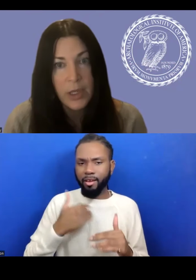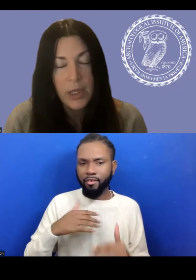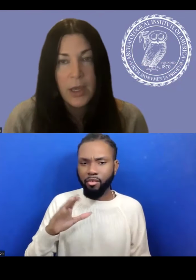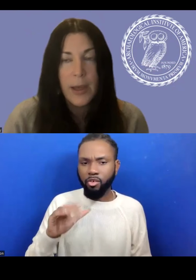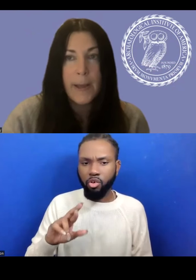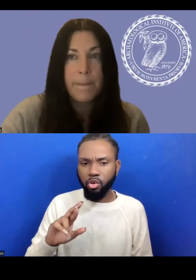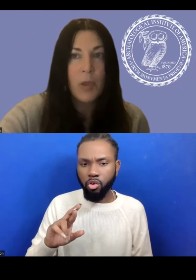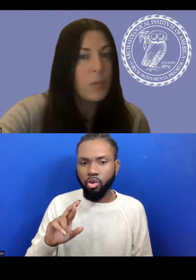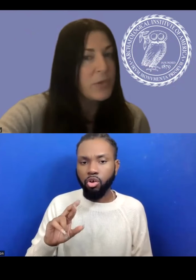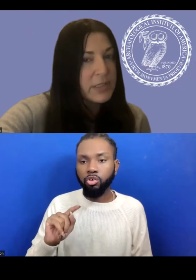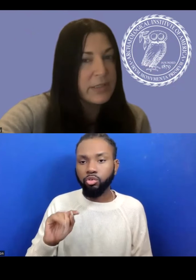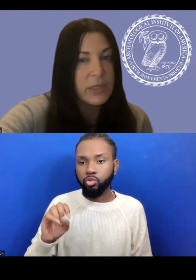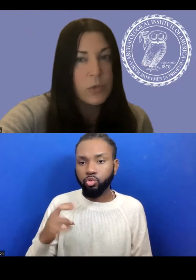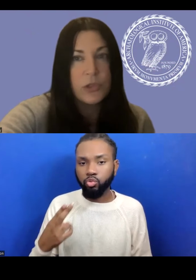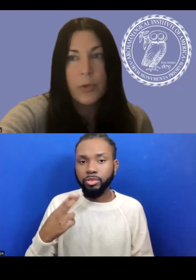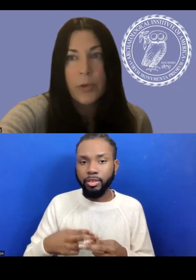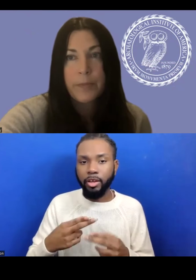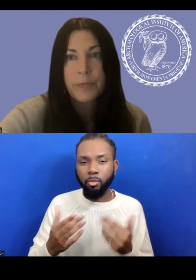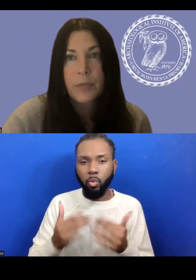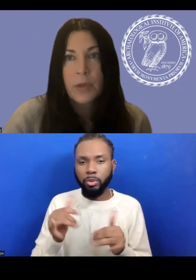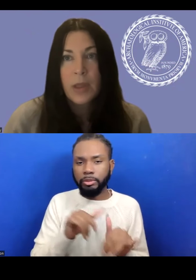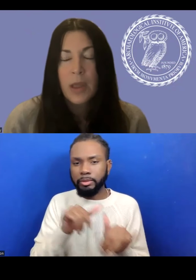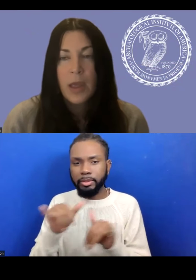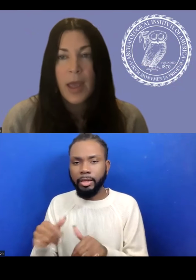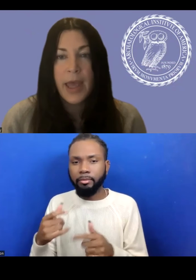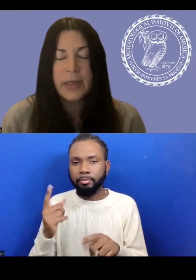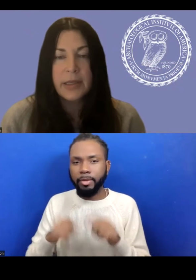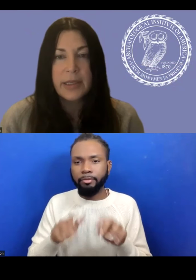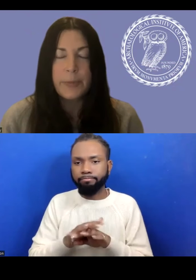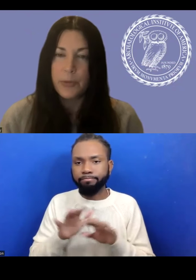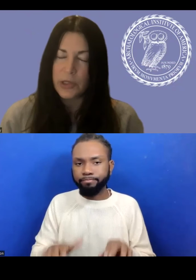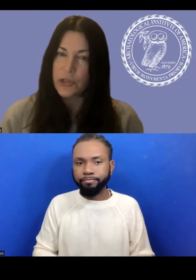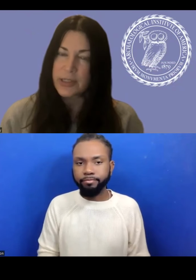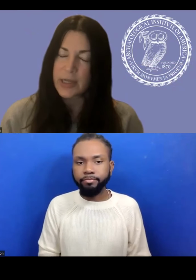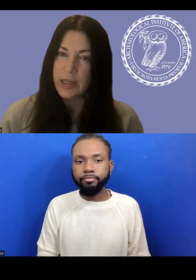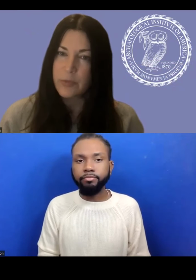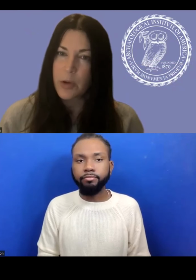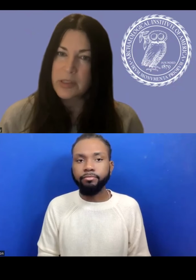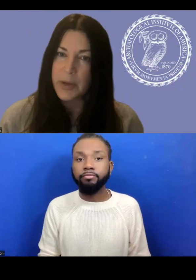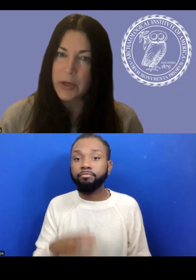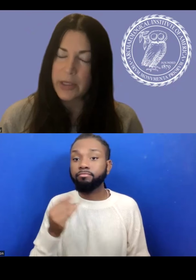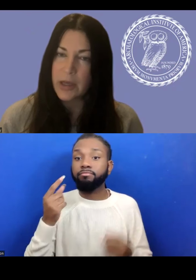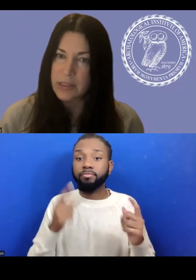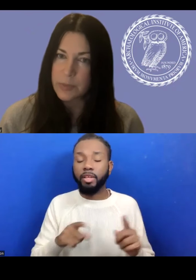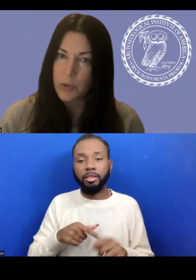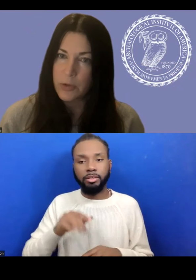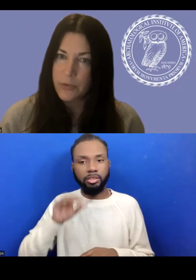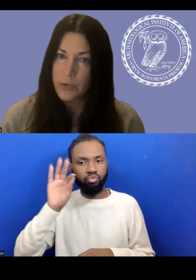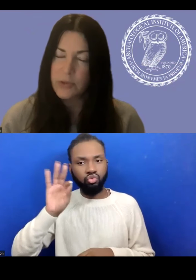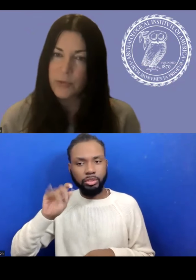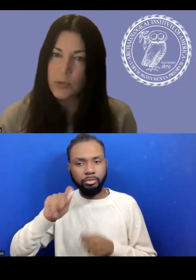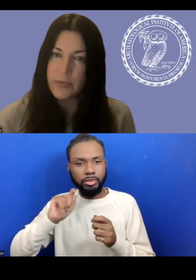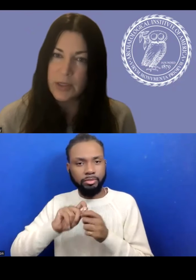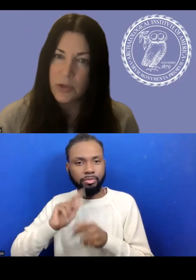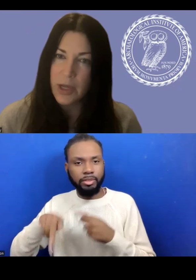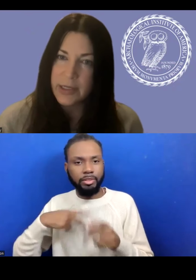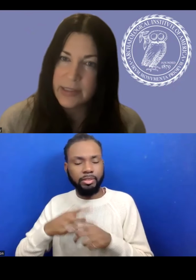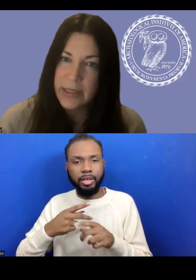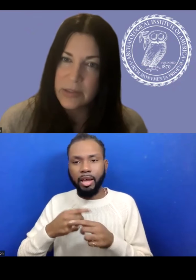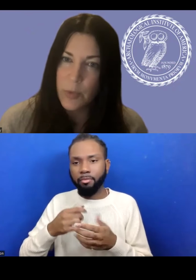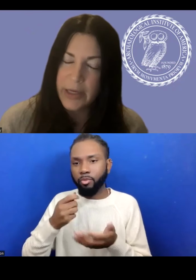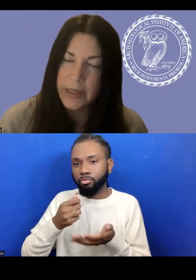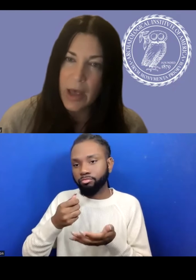similar, almost indistinguishable. And he preaches a kind of prosperity gospel. For those of you living in the